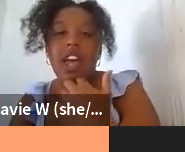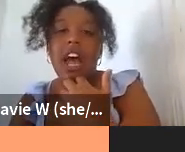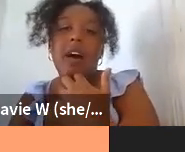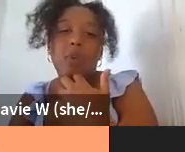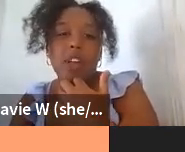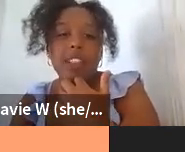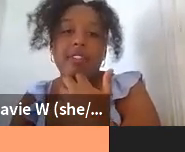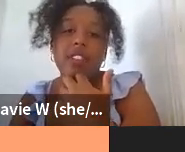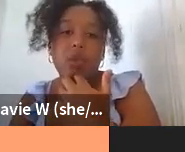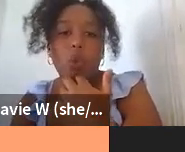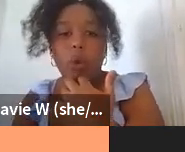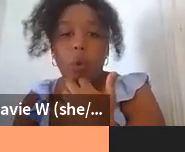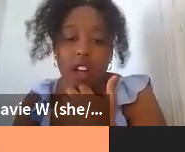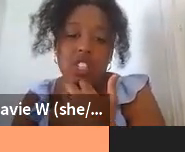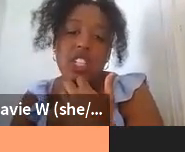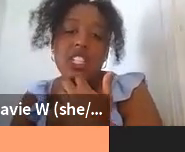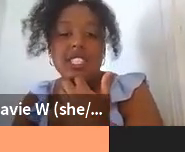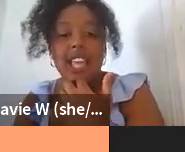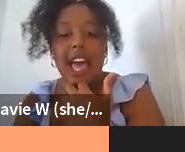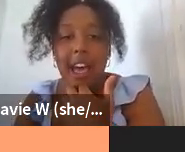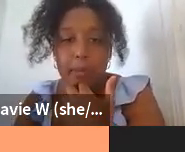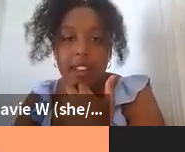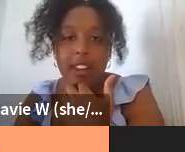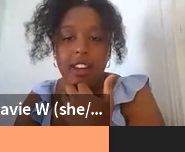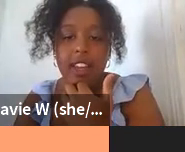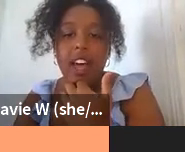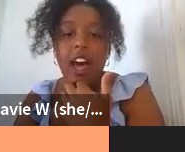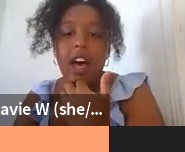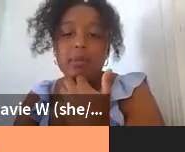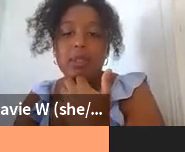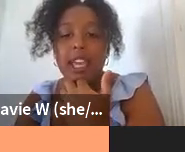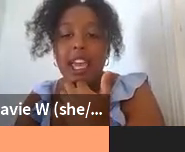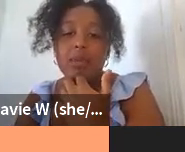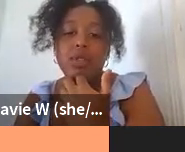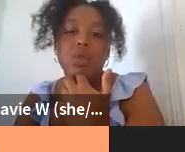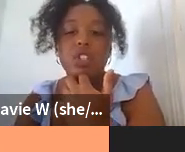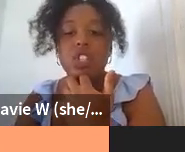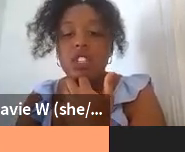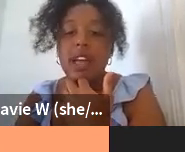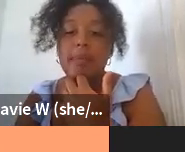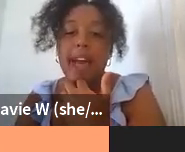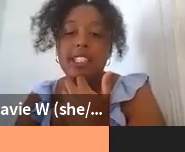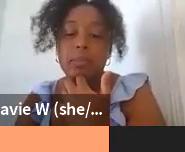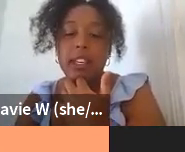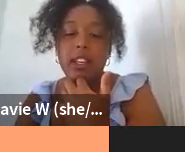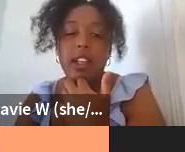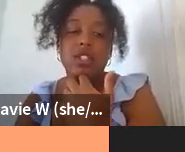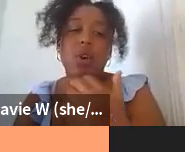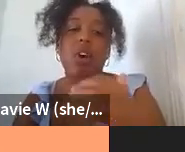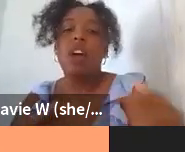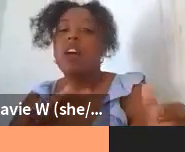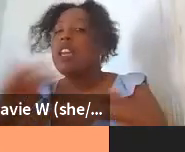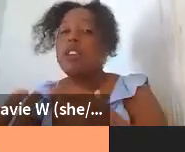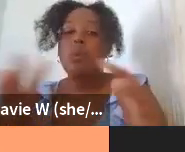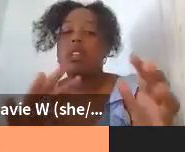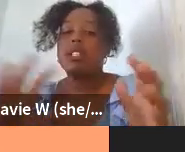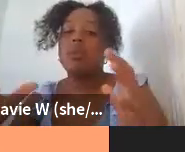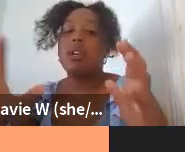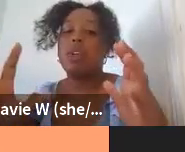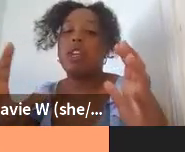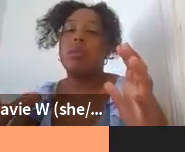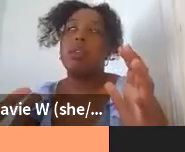right? And what level of whitewashing needs to happen to be able to achieve that mass appeal. And so even